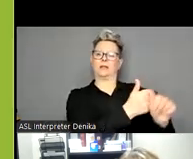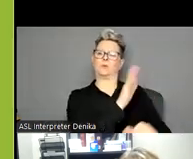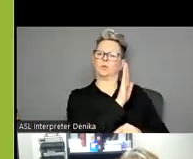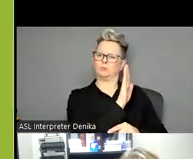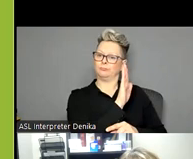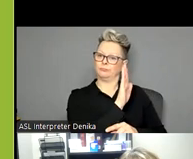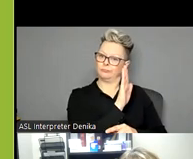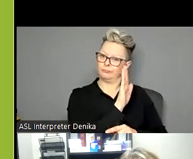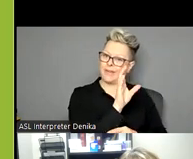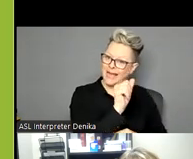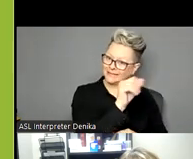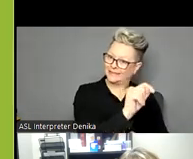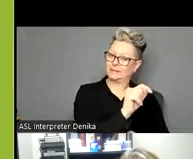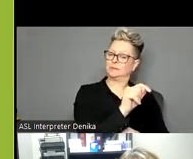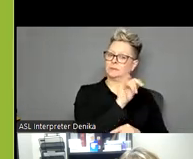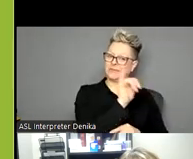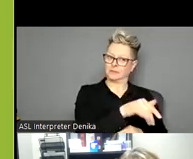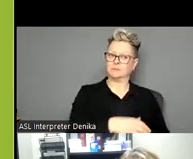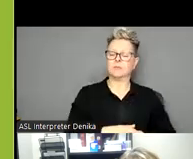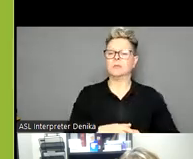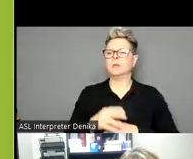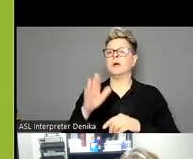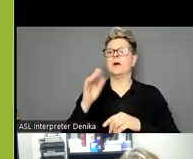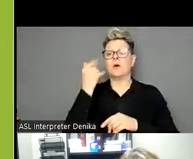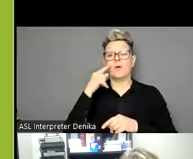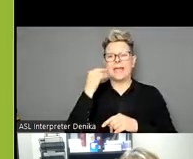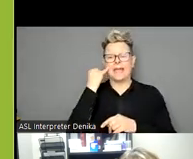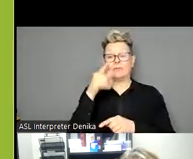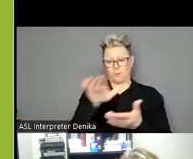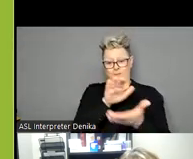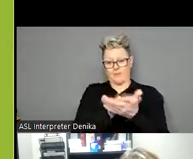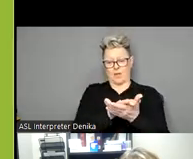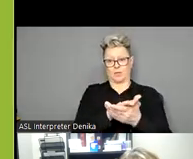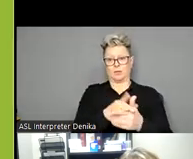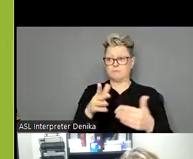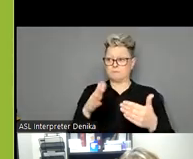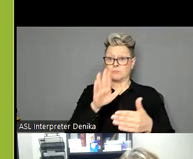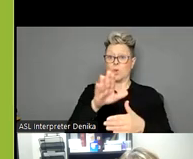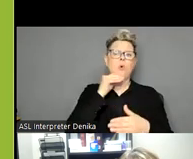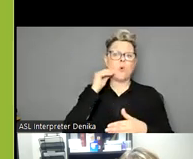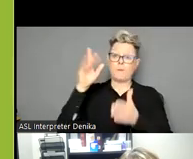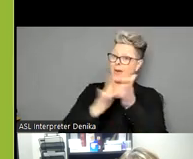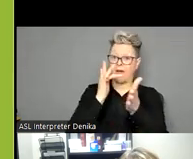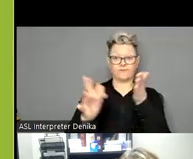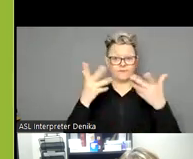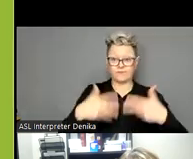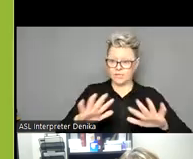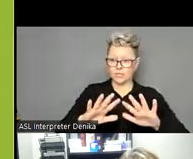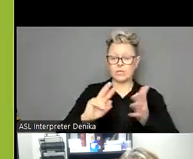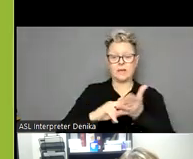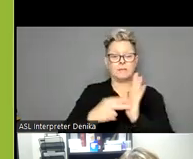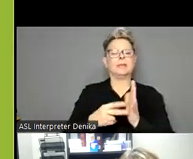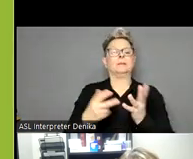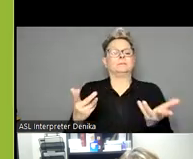When it comes to the matrimonial home too, if you're married and you own your home, there's like an automatic joint tenancy, it's called,